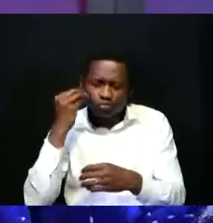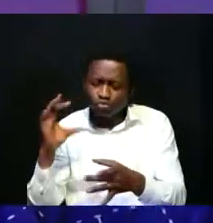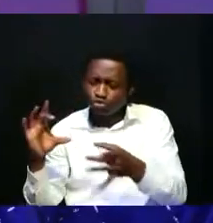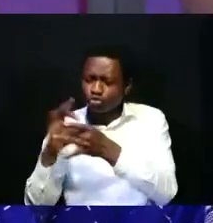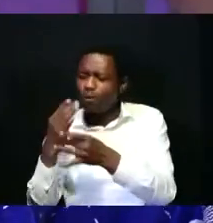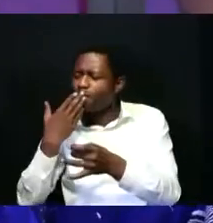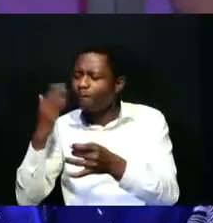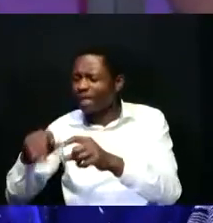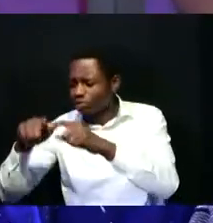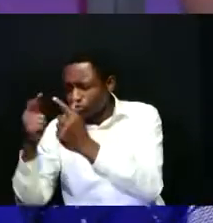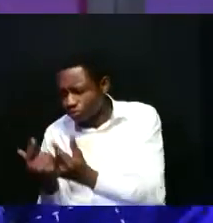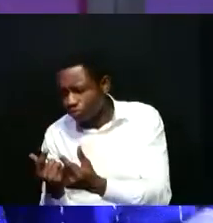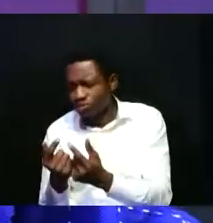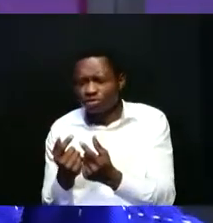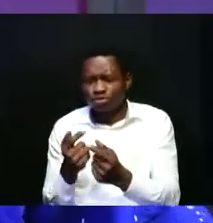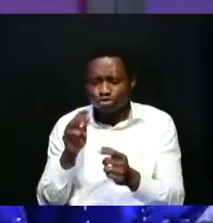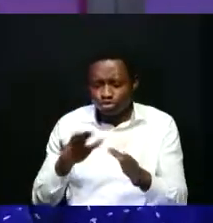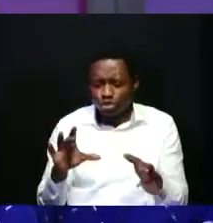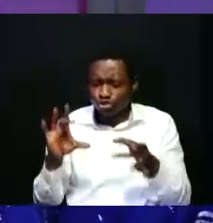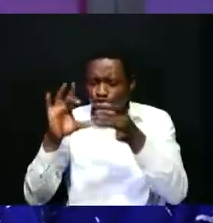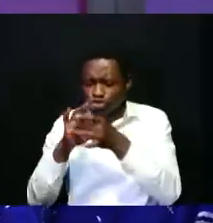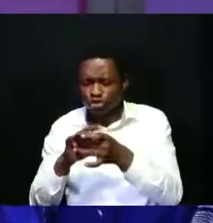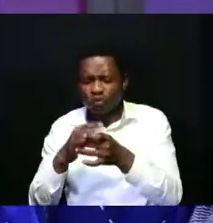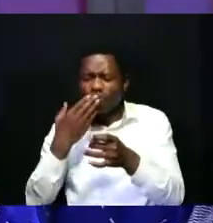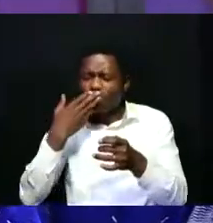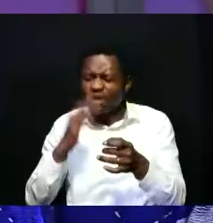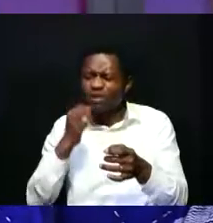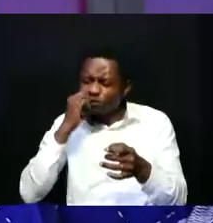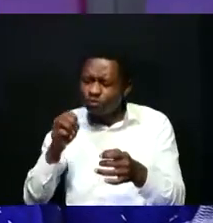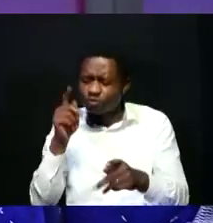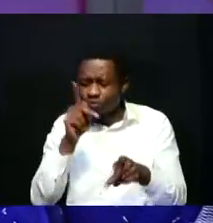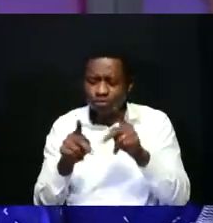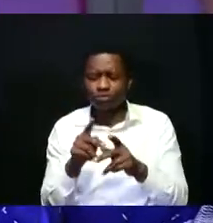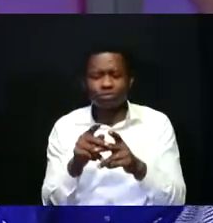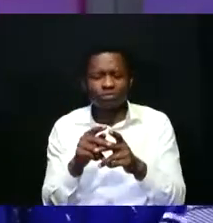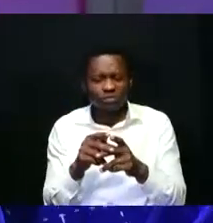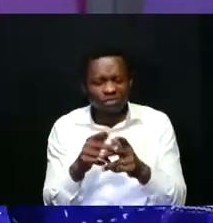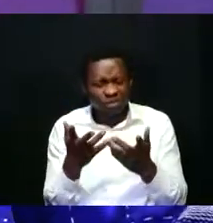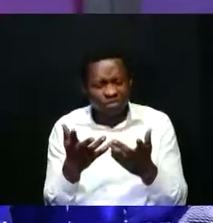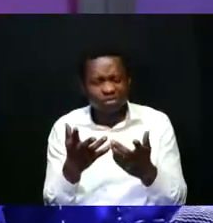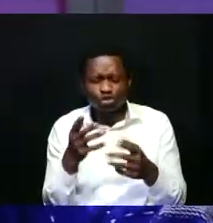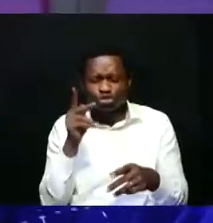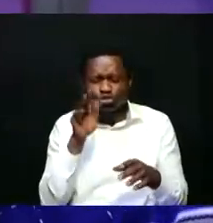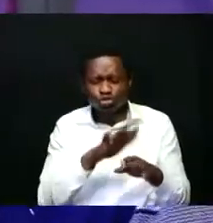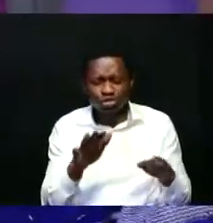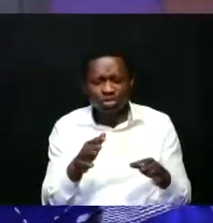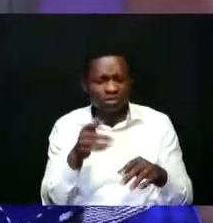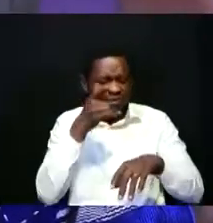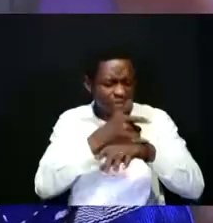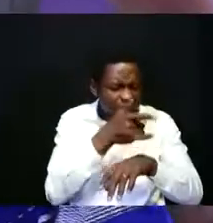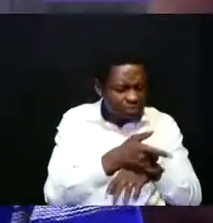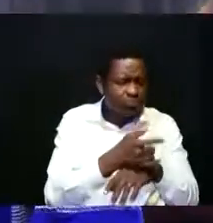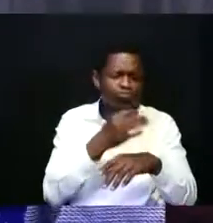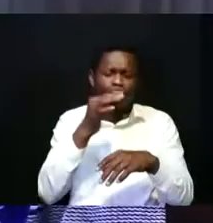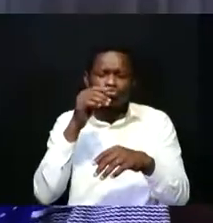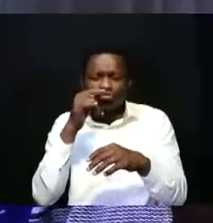company. Children that have joined criminals. Children, O God, that have become wayward and have become drug addicts, O God. Tonight,